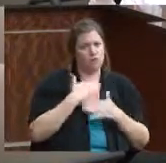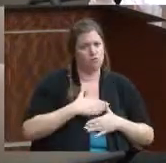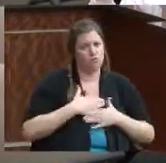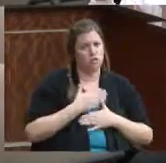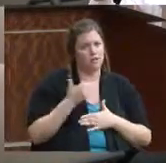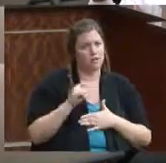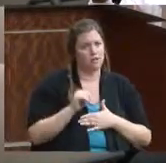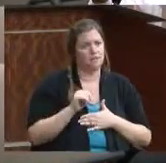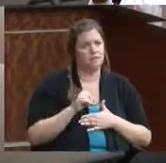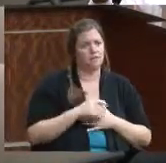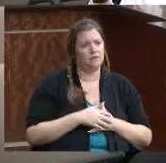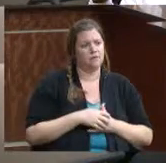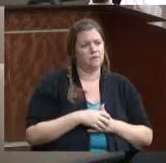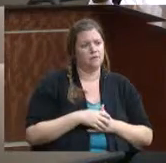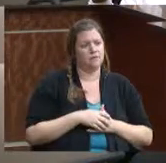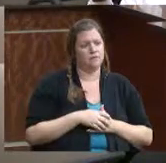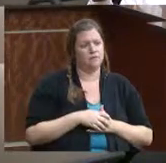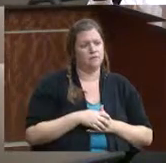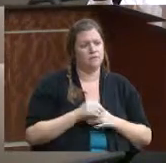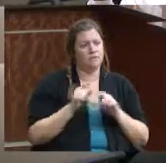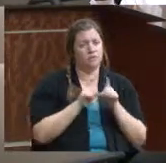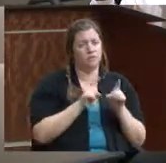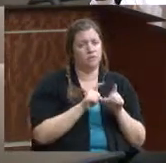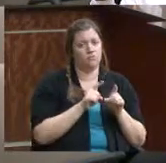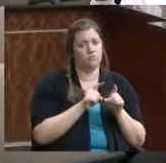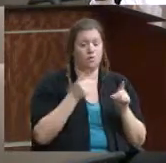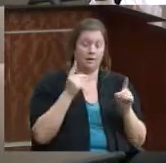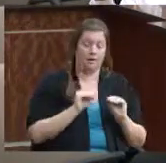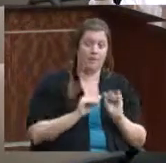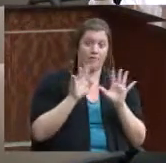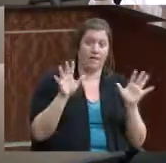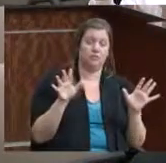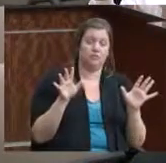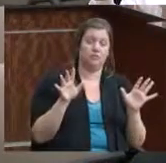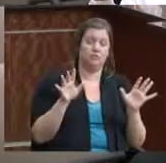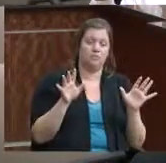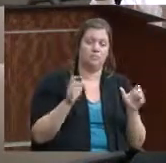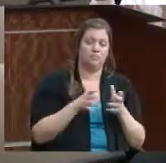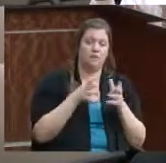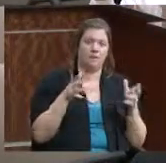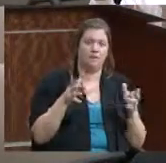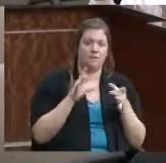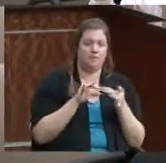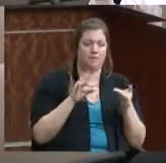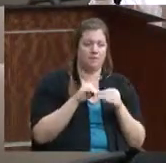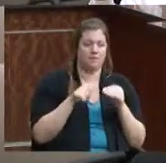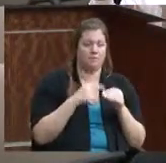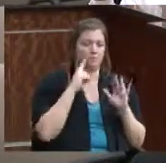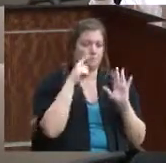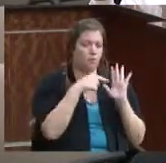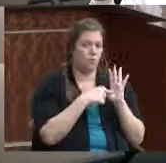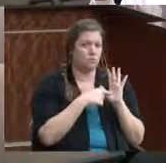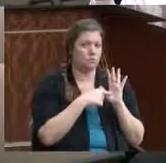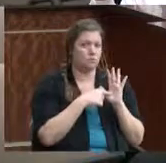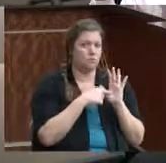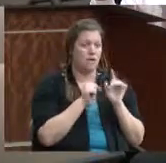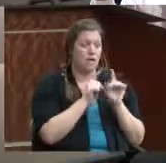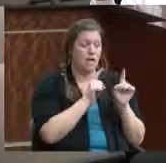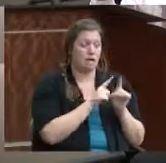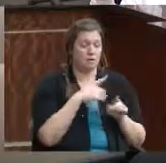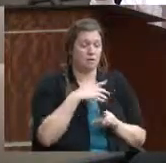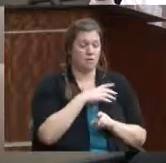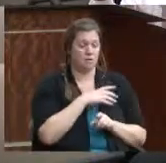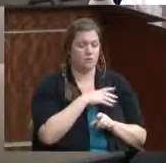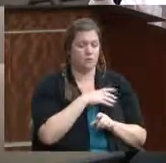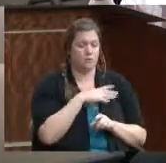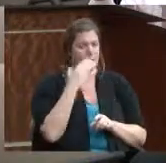them. Just for a point of clarification, there's been a lot of comments regarding notice. As the council